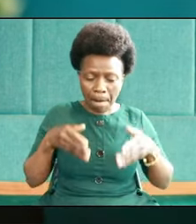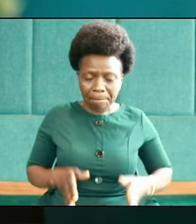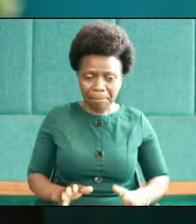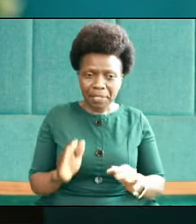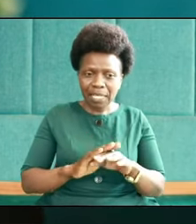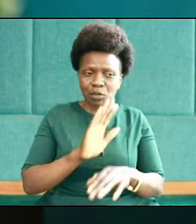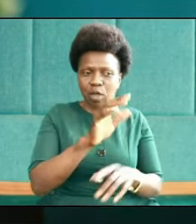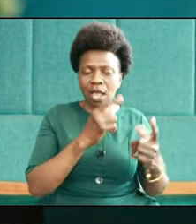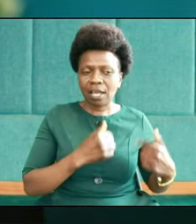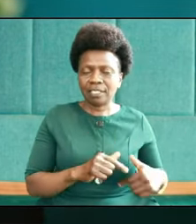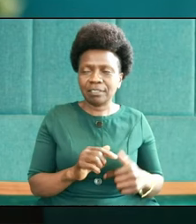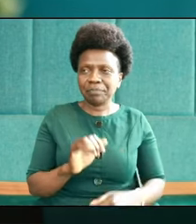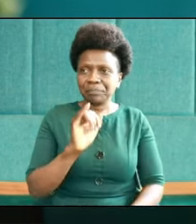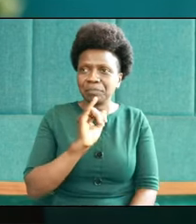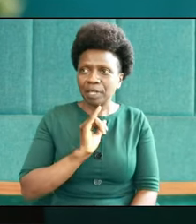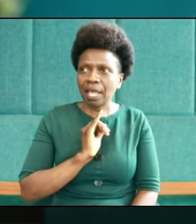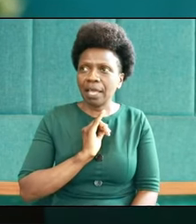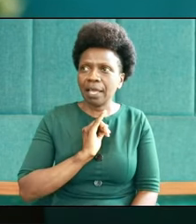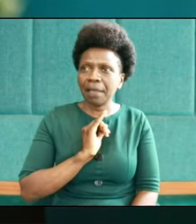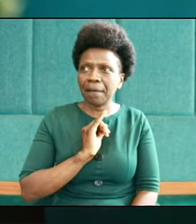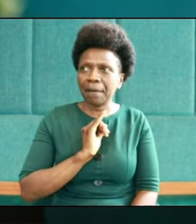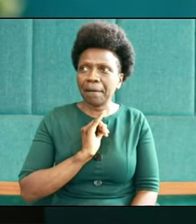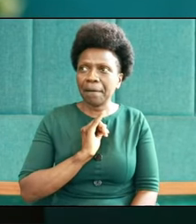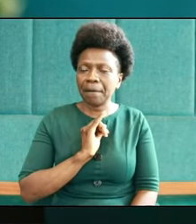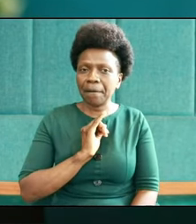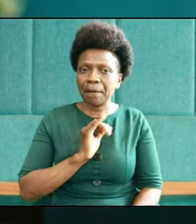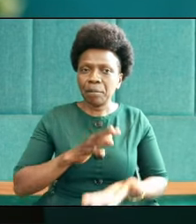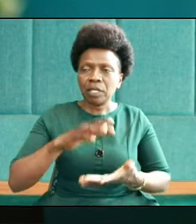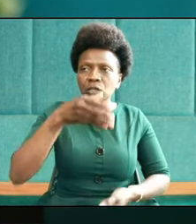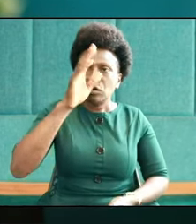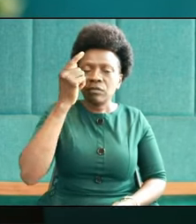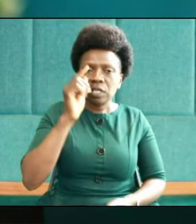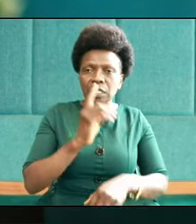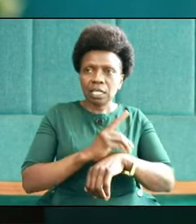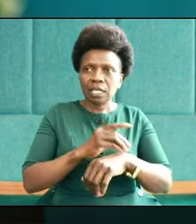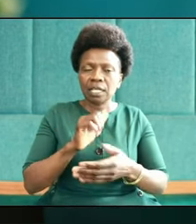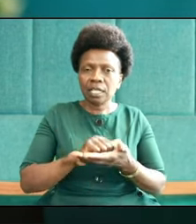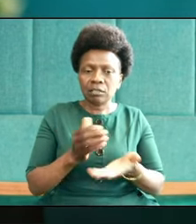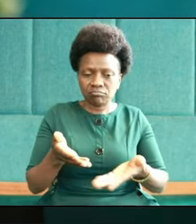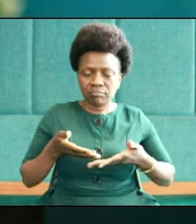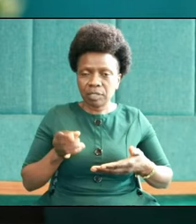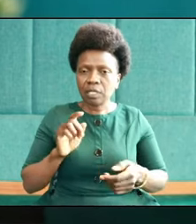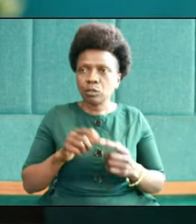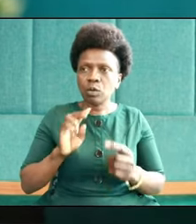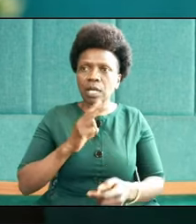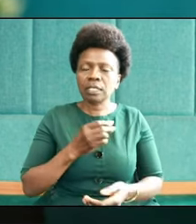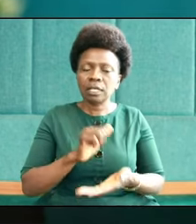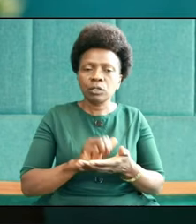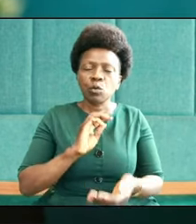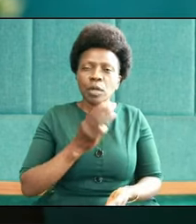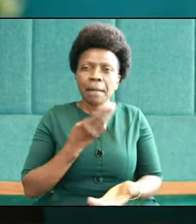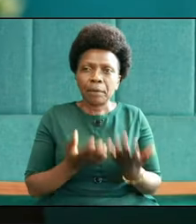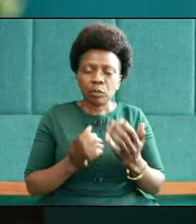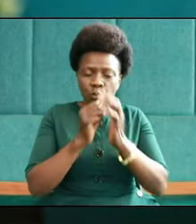hearts. I praise God for this day that he has given unto us, that we may be able